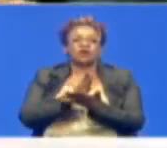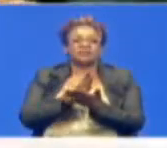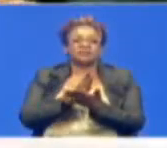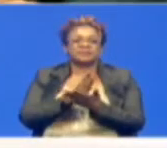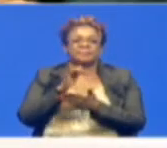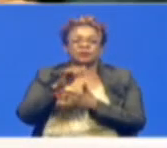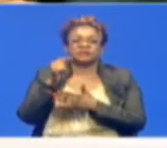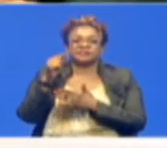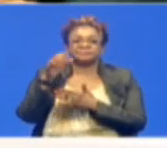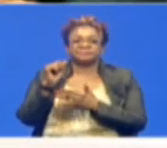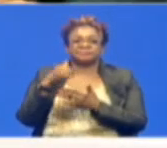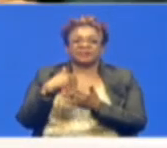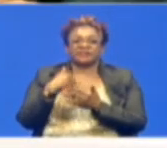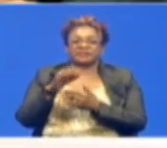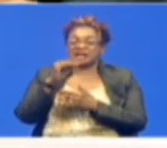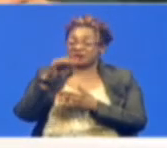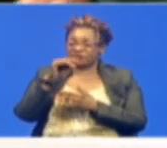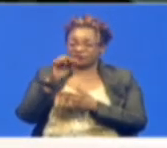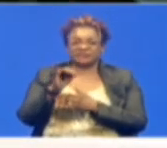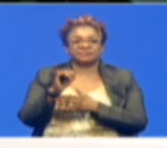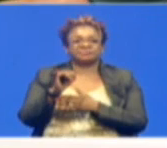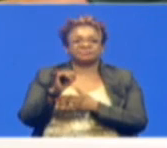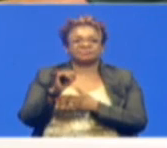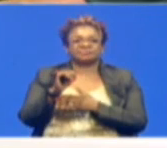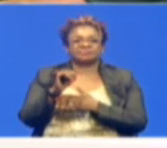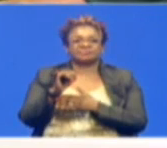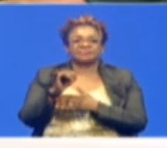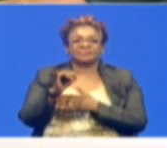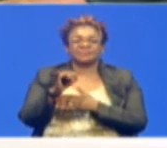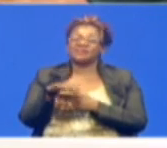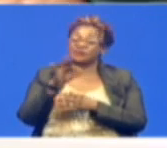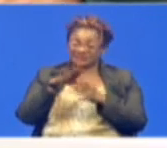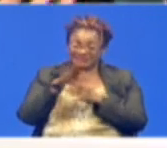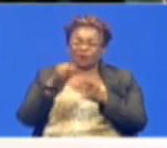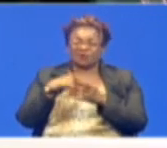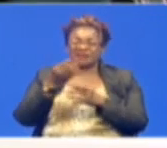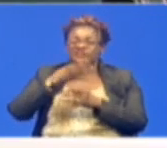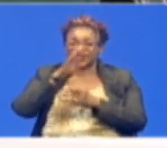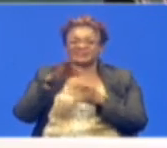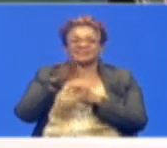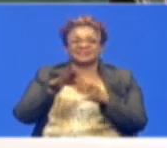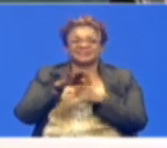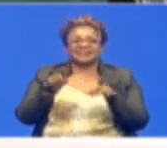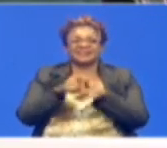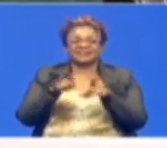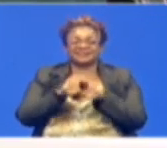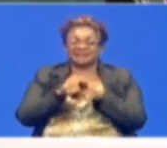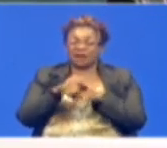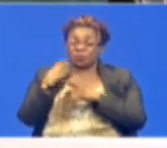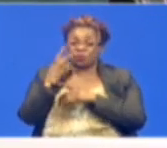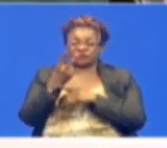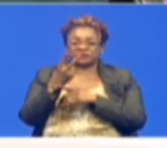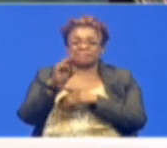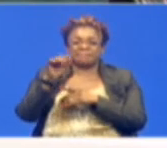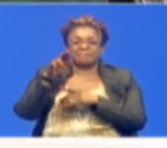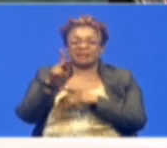to tea. Esther has given me a hankering for tea. And I will be drinking tea as I catch Mark Masai on a press pass. He